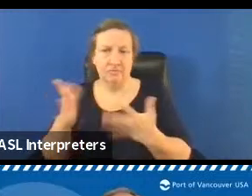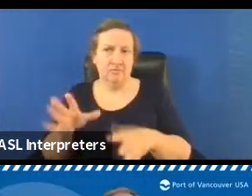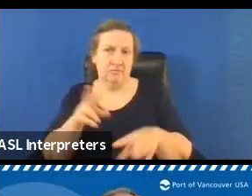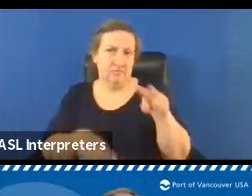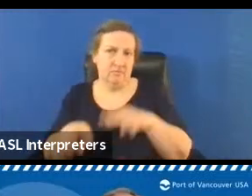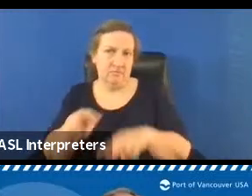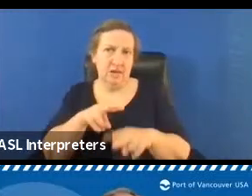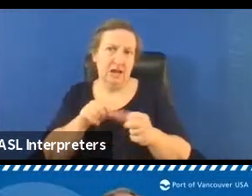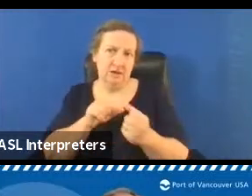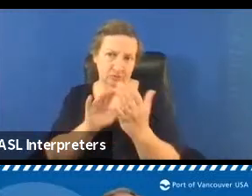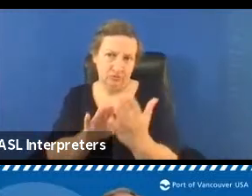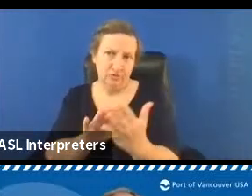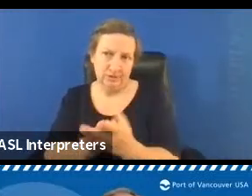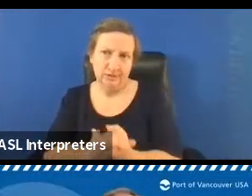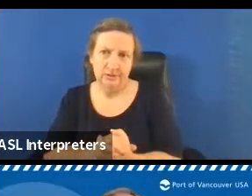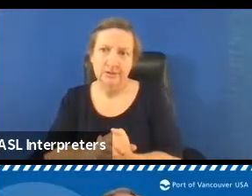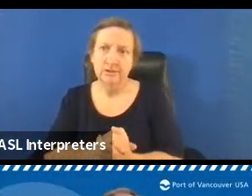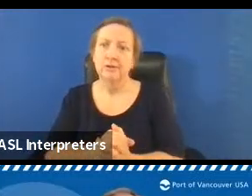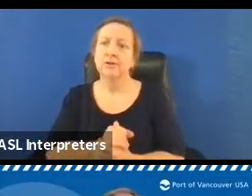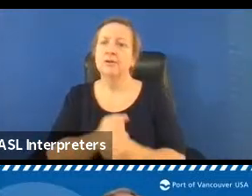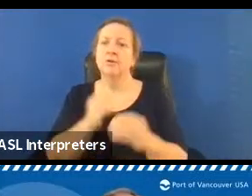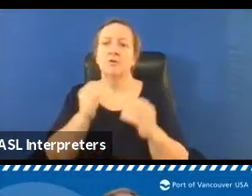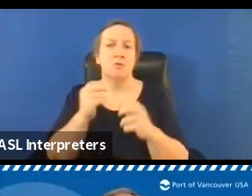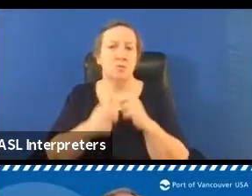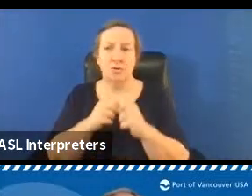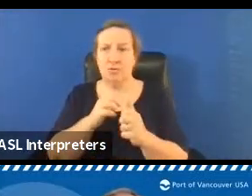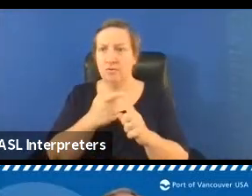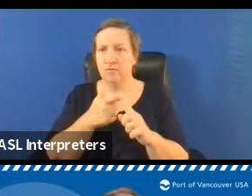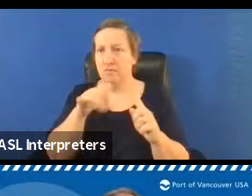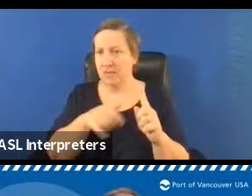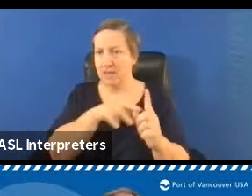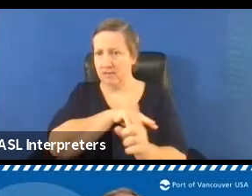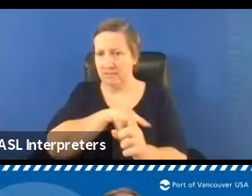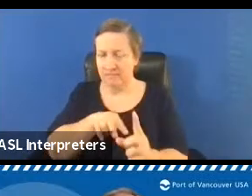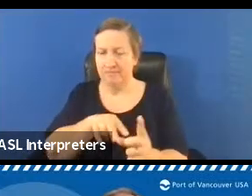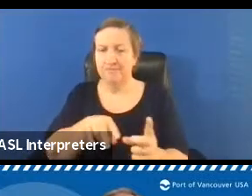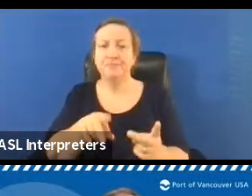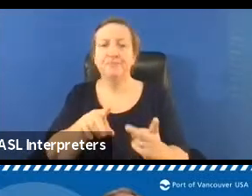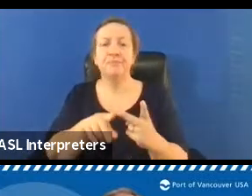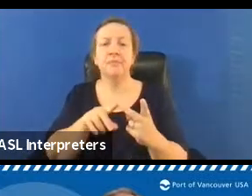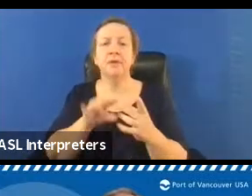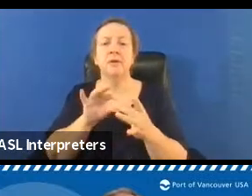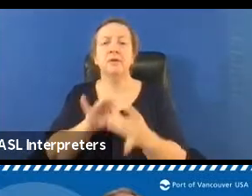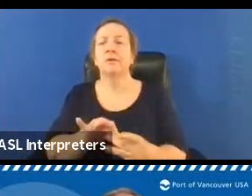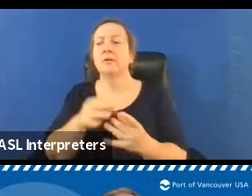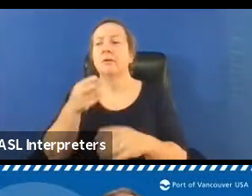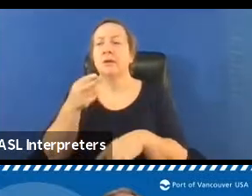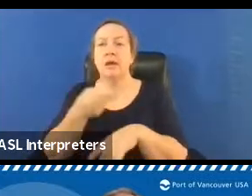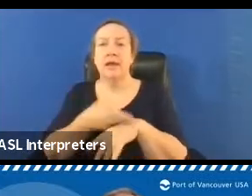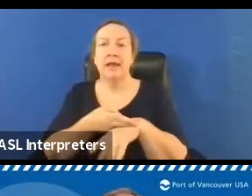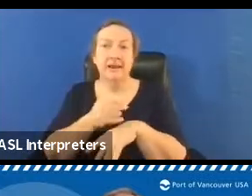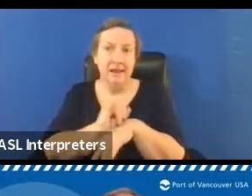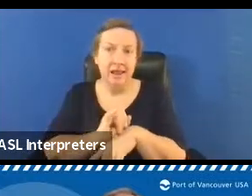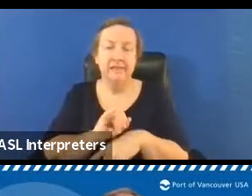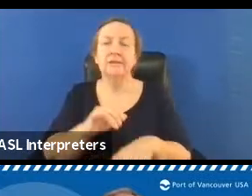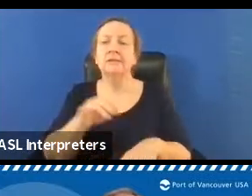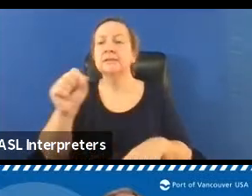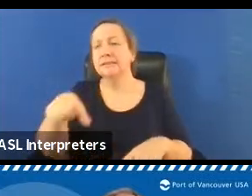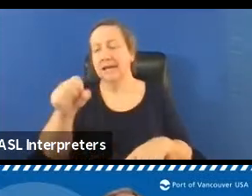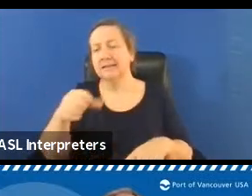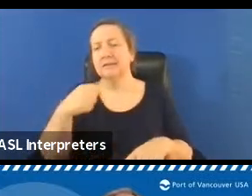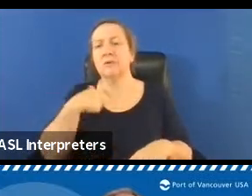and addressed. So no problem from that standpoint. Regarding Hayden Island, yes, we are looking